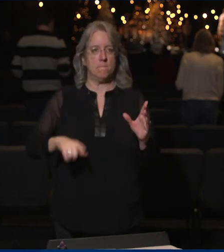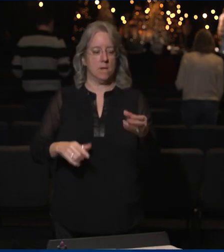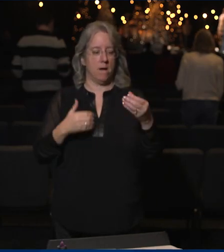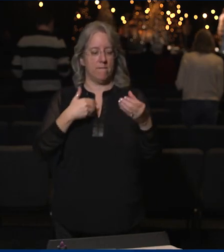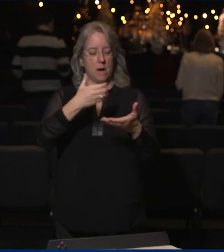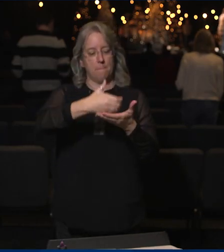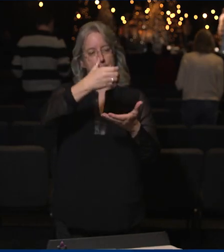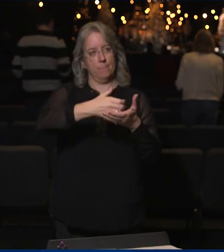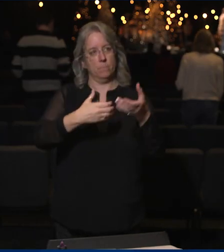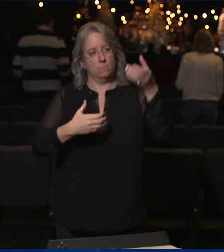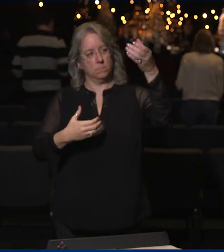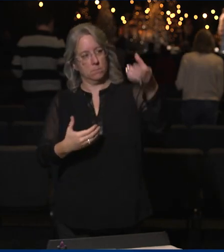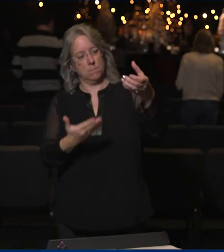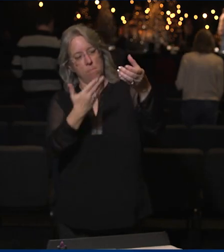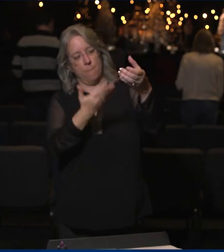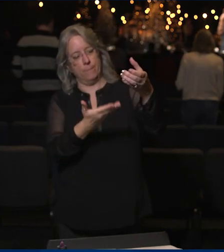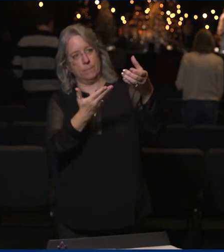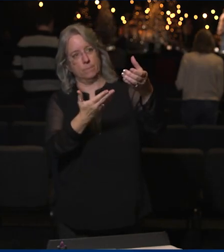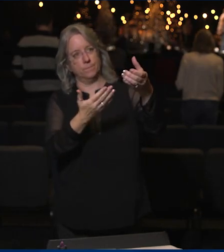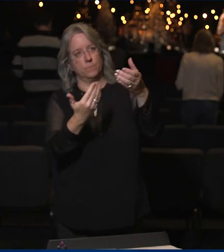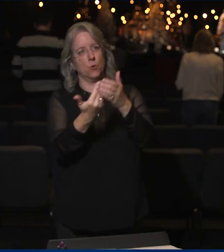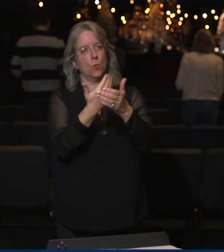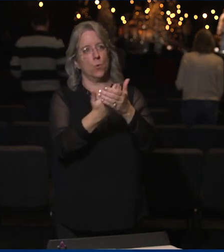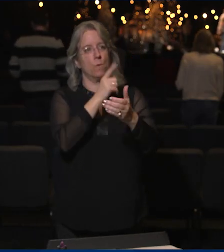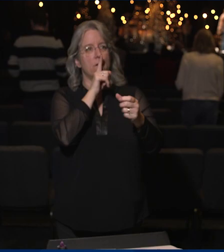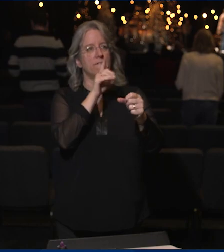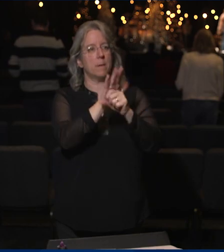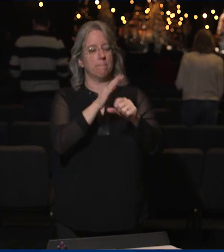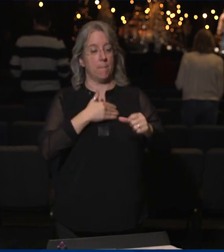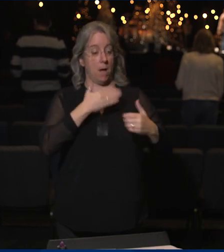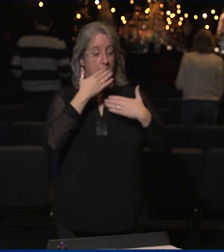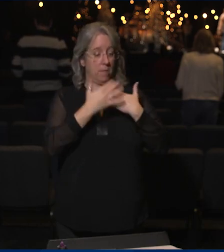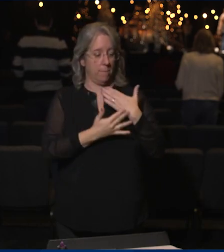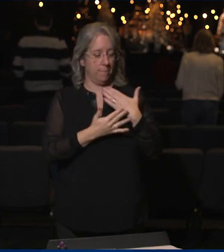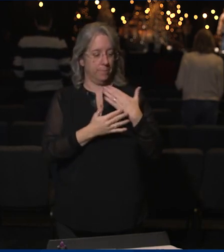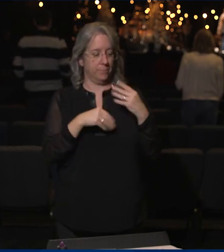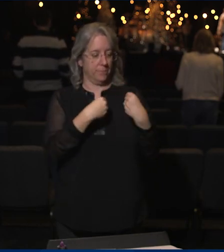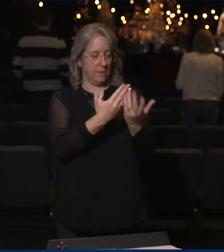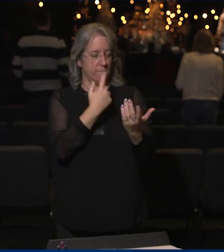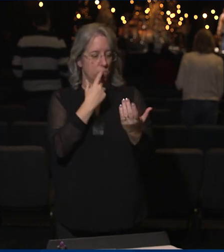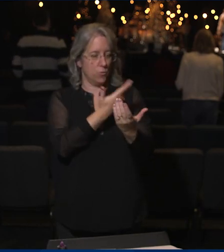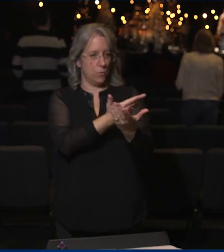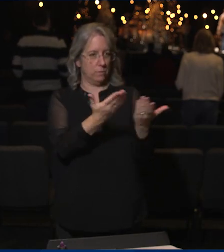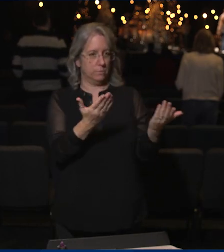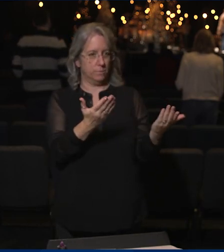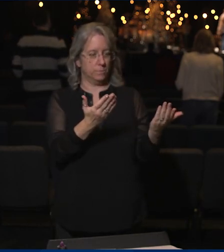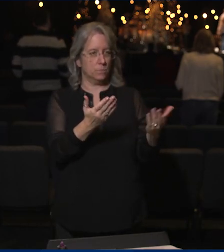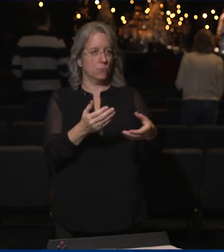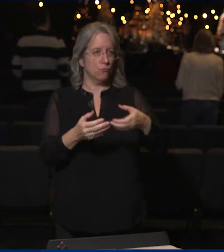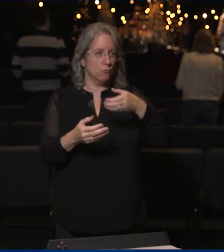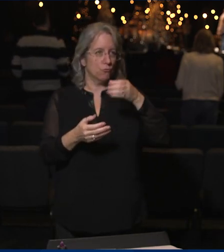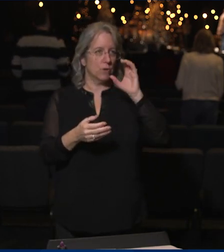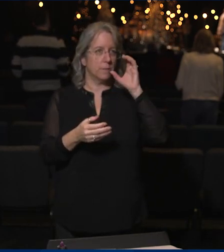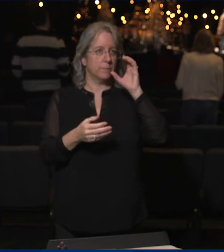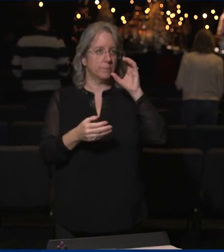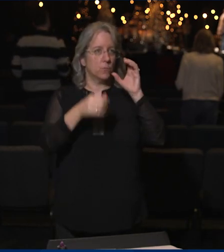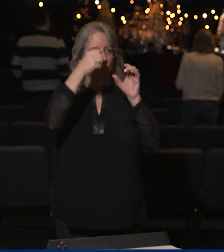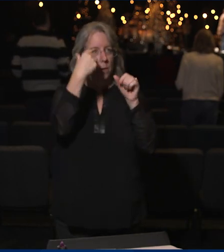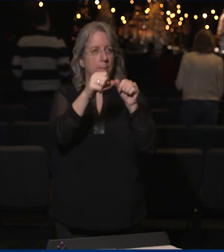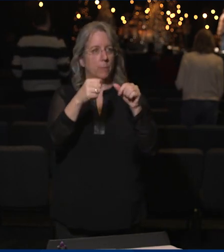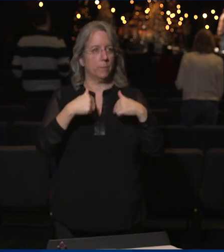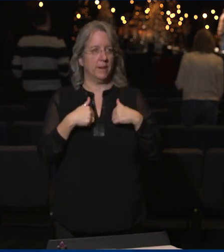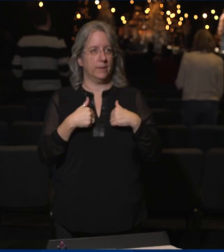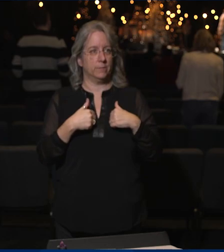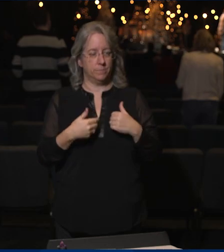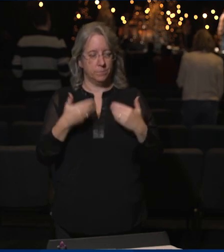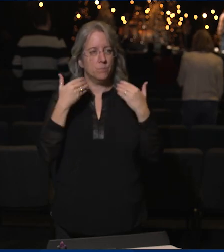and He said, this is the new covenant in my blood given for you. Drink it in remembrance of